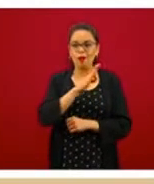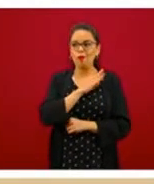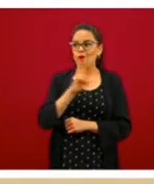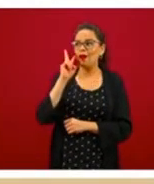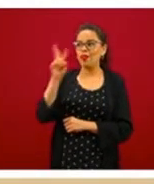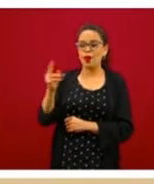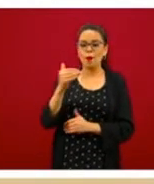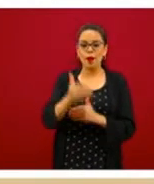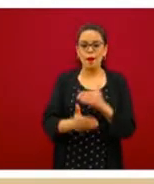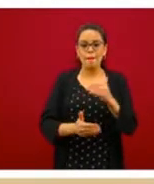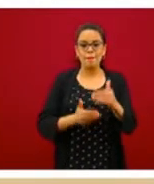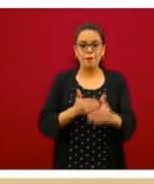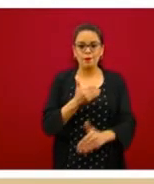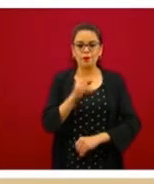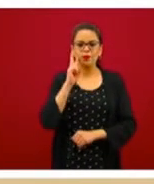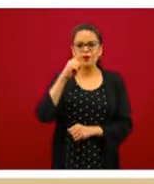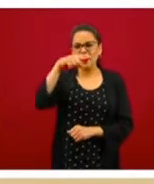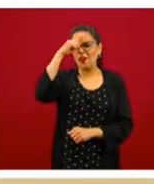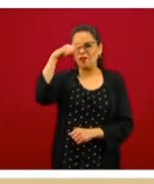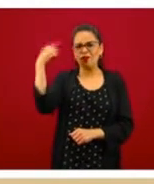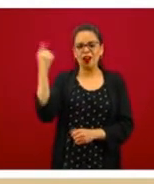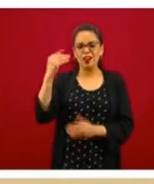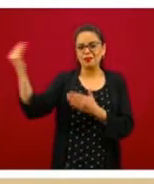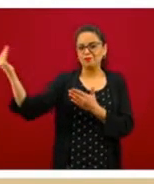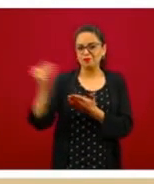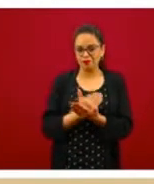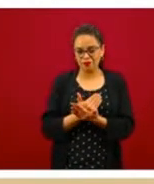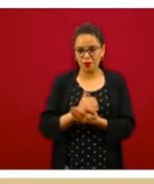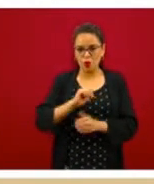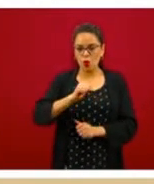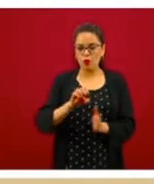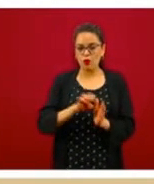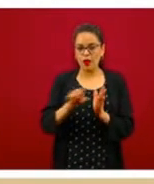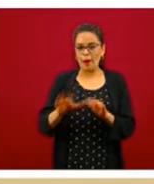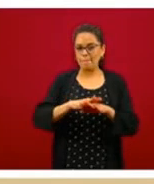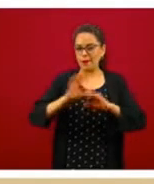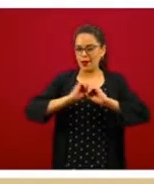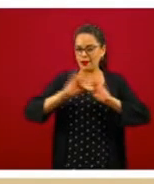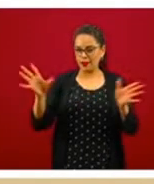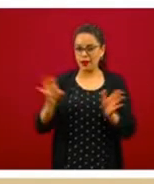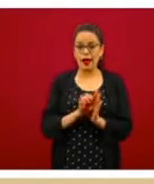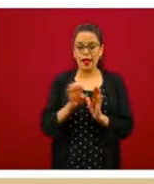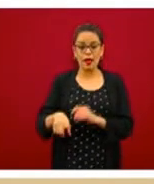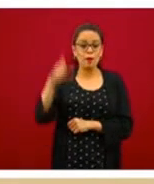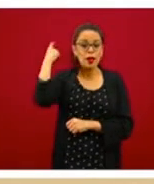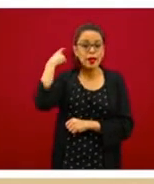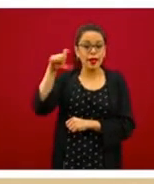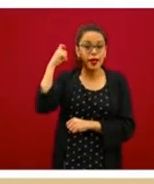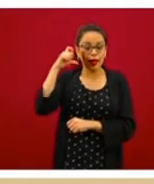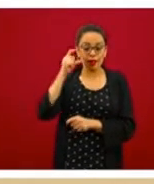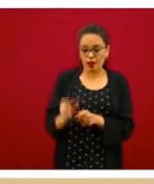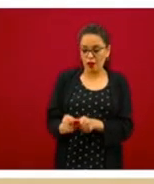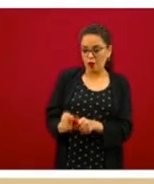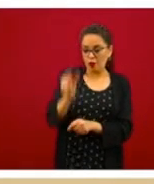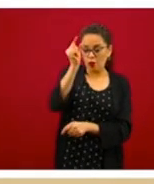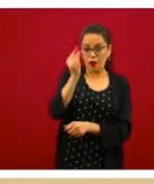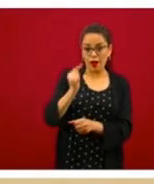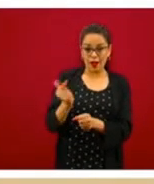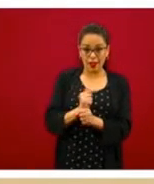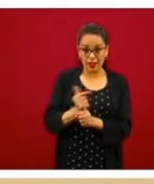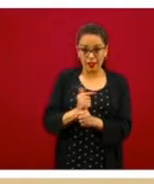15 days, which show the most active cases in gray. Here, the purpose is to